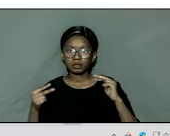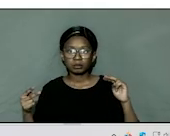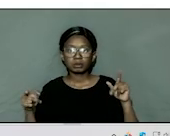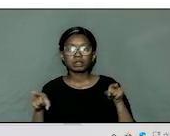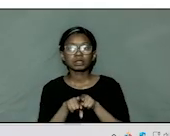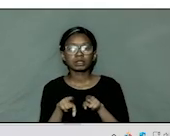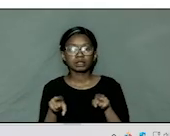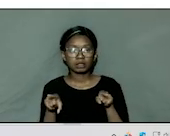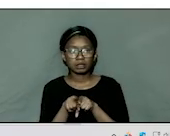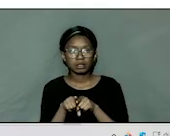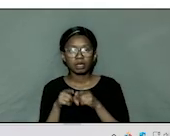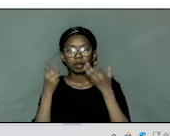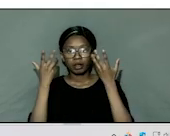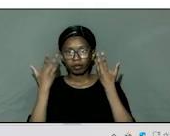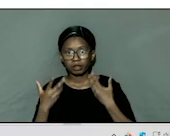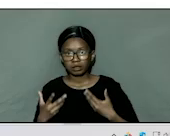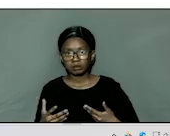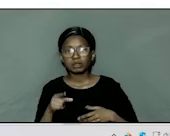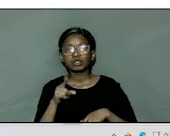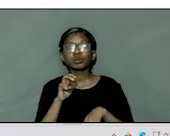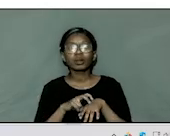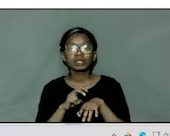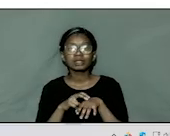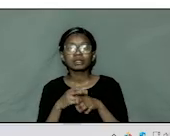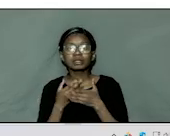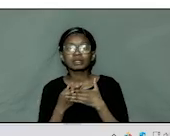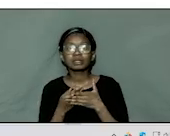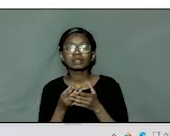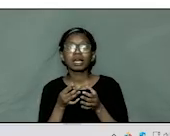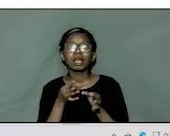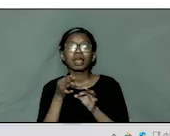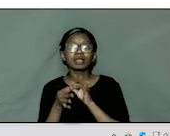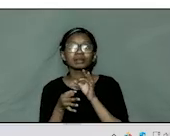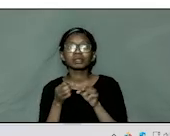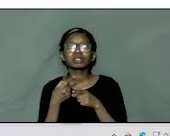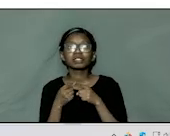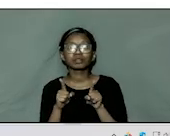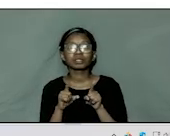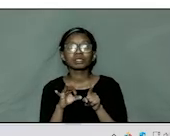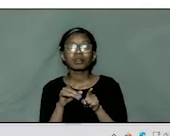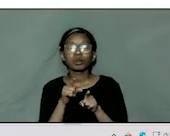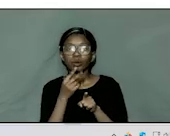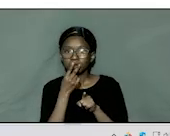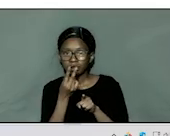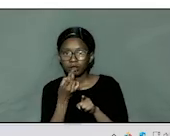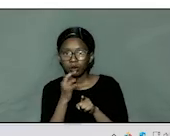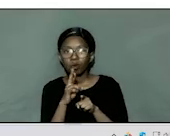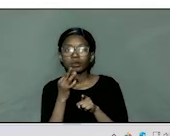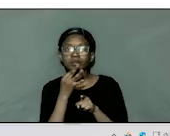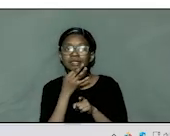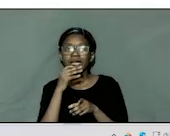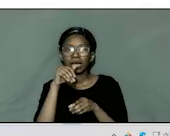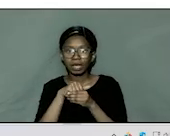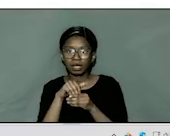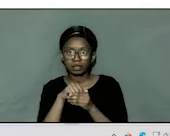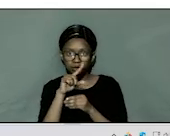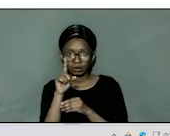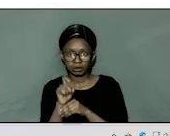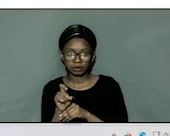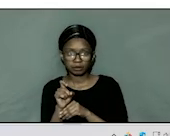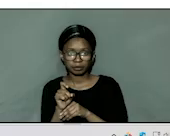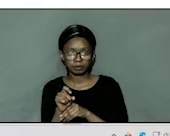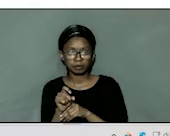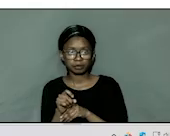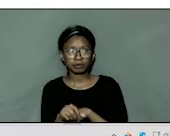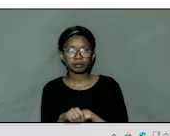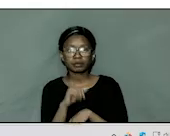should be able to state their difference. Should you see them or should they mention them in the question paper? Ne? Even if the